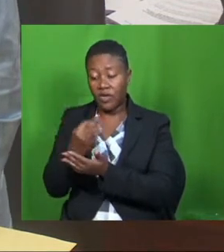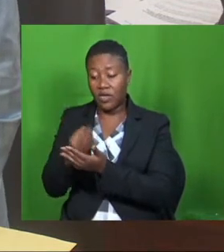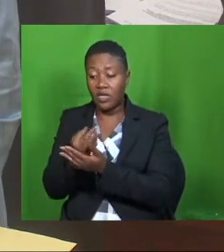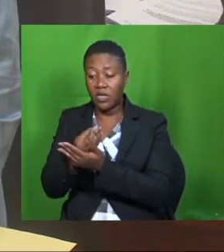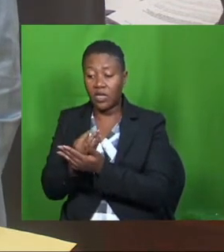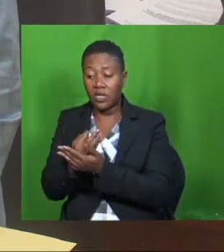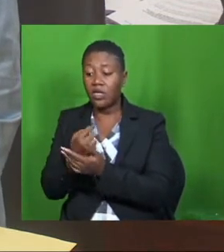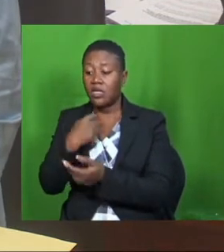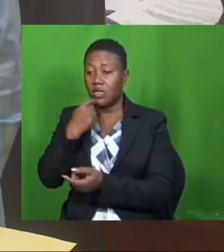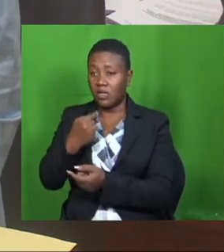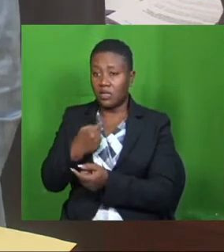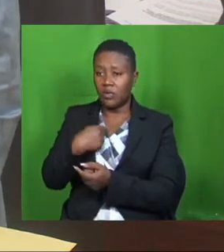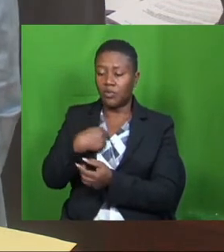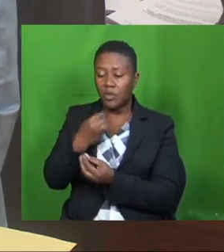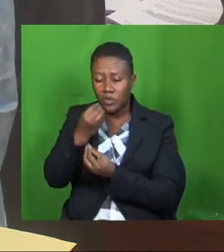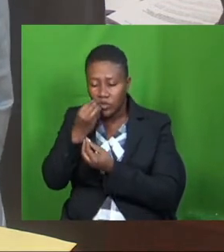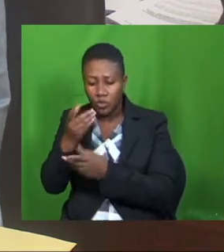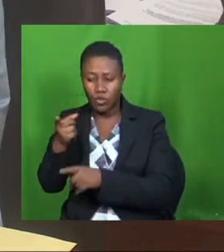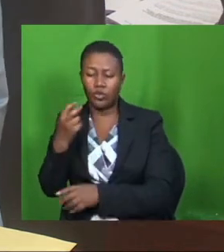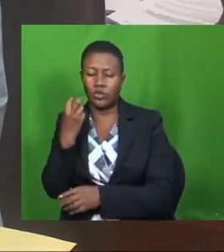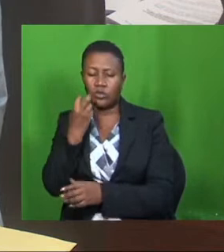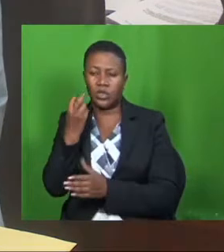Debt Stock Report.